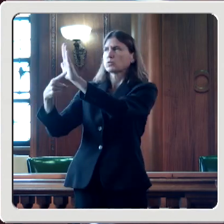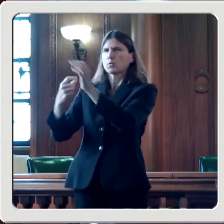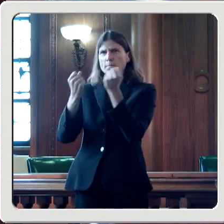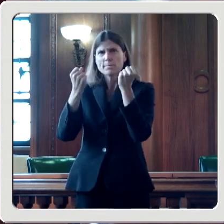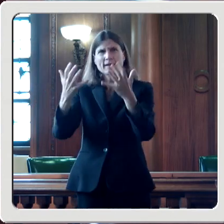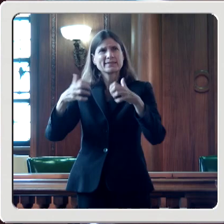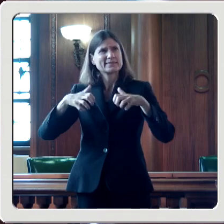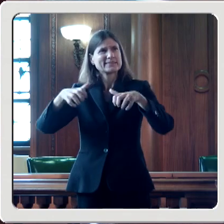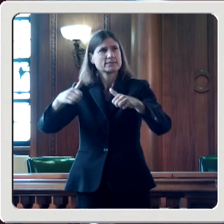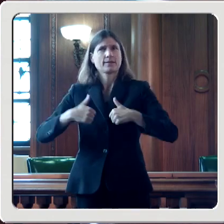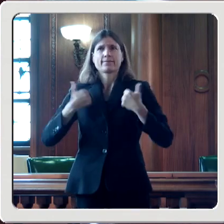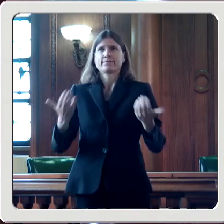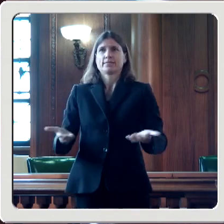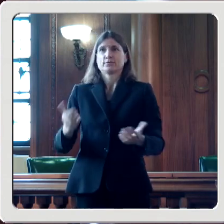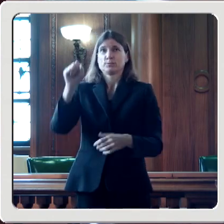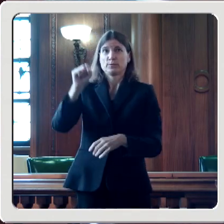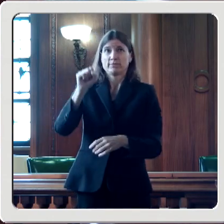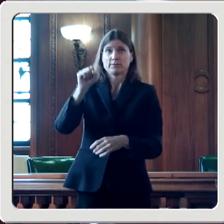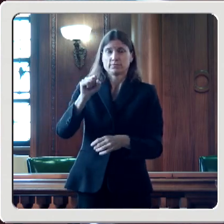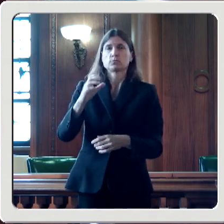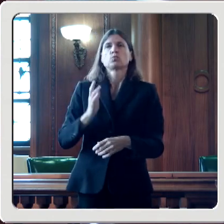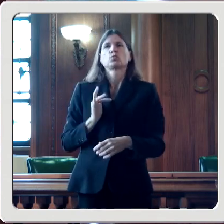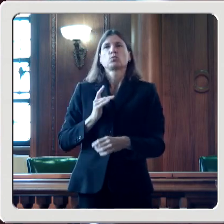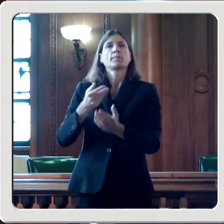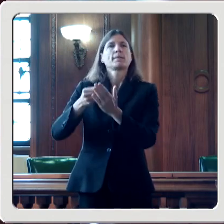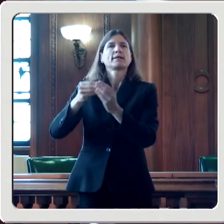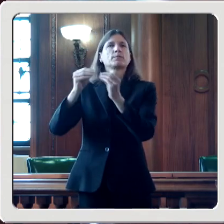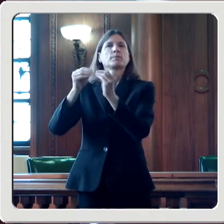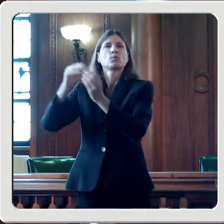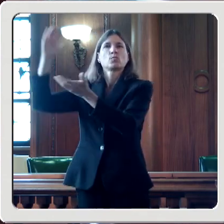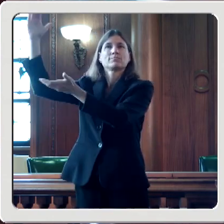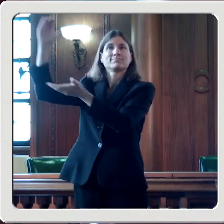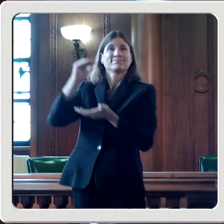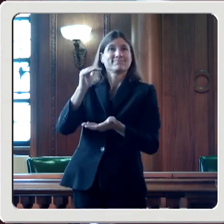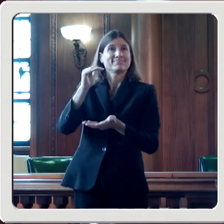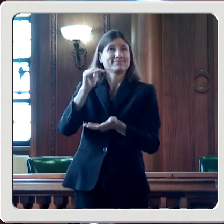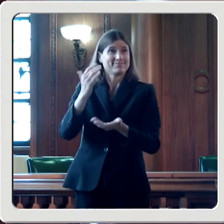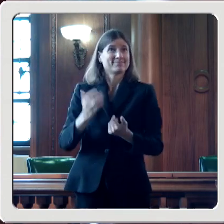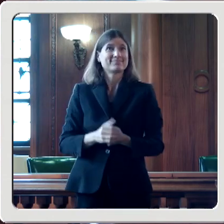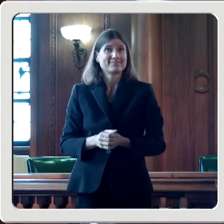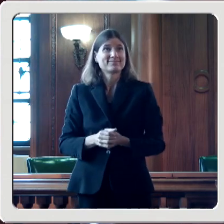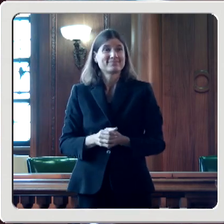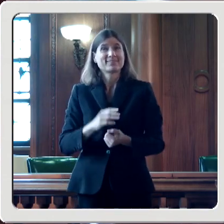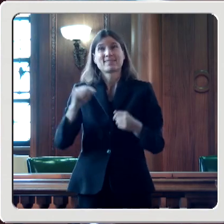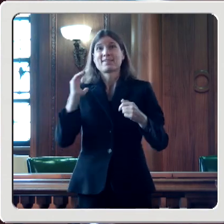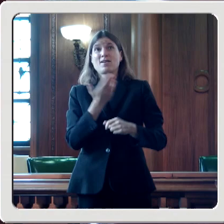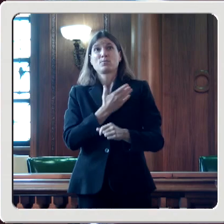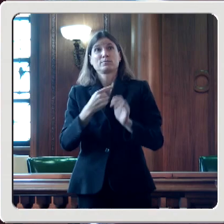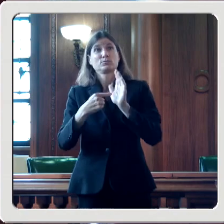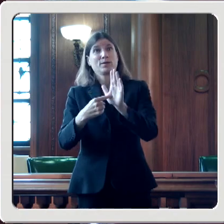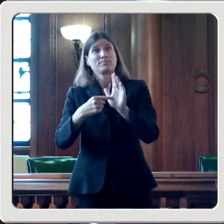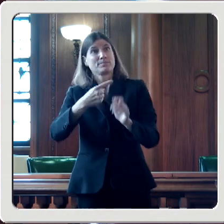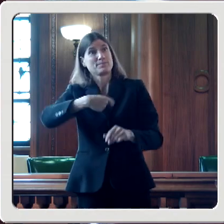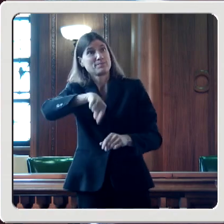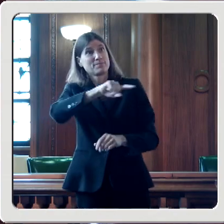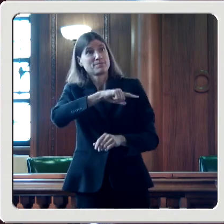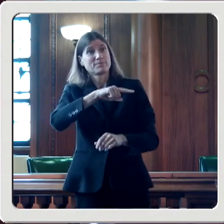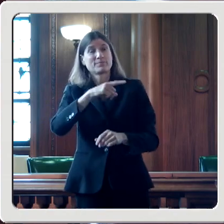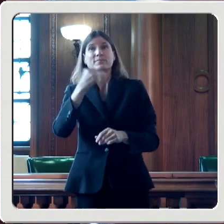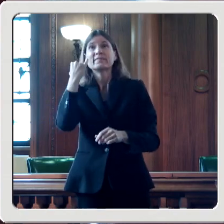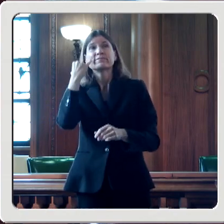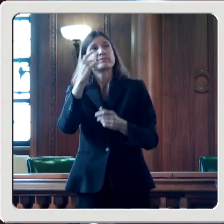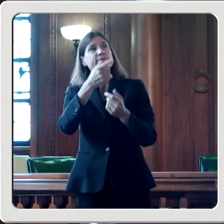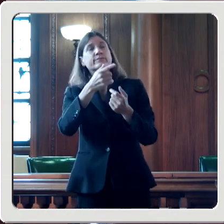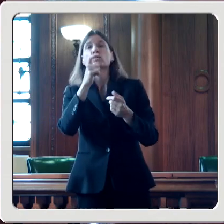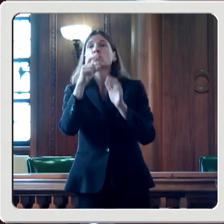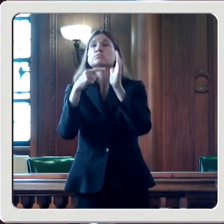to lose any type of congressional representation. So please, fill out your census. Early voting. I was